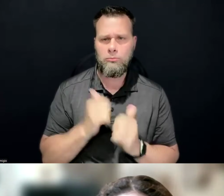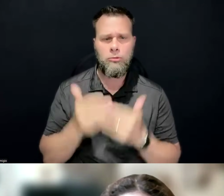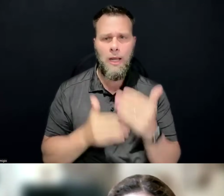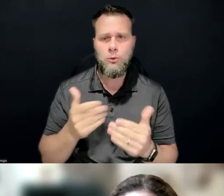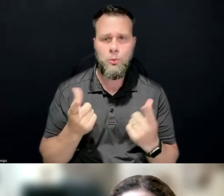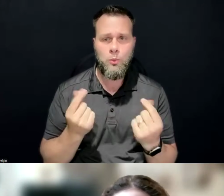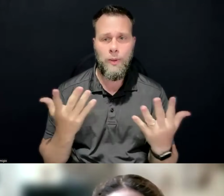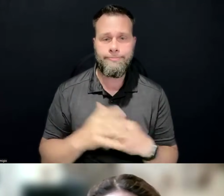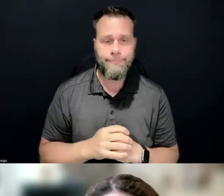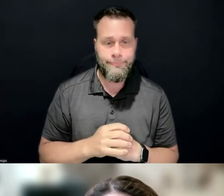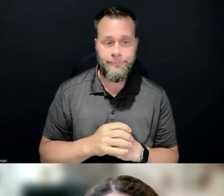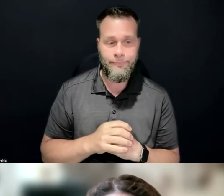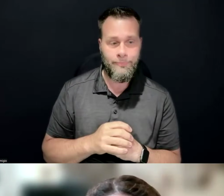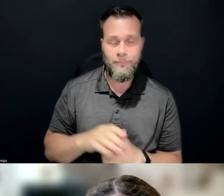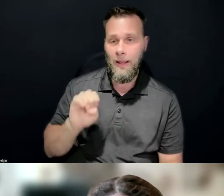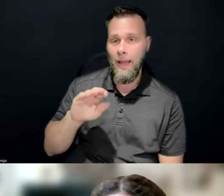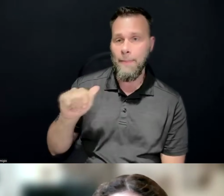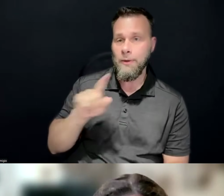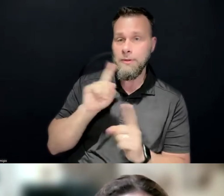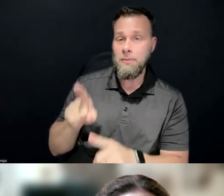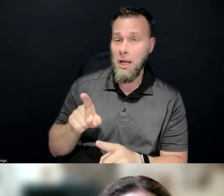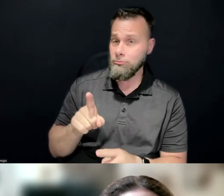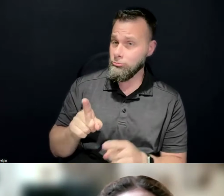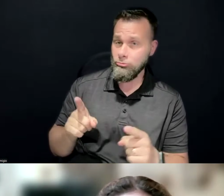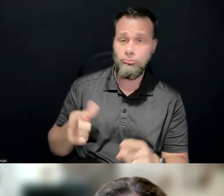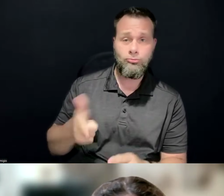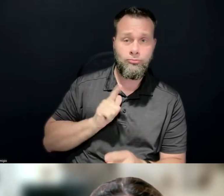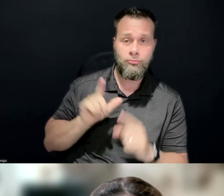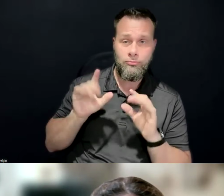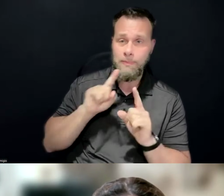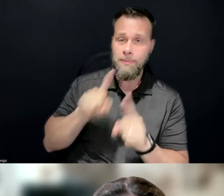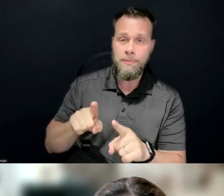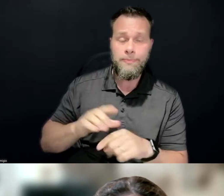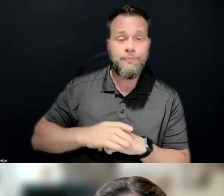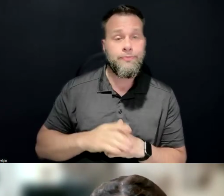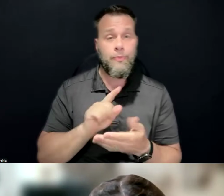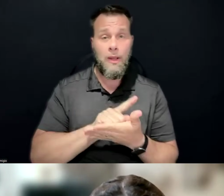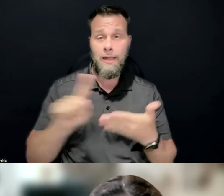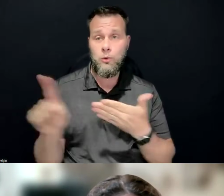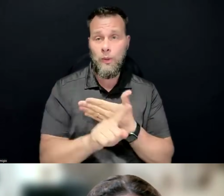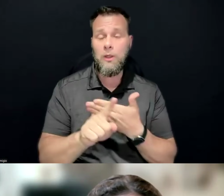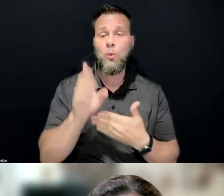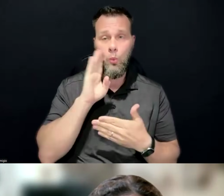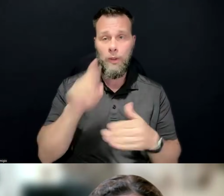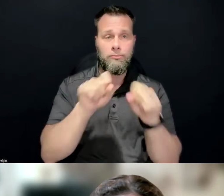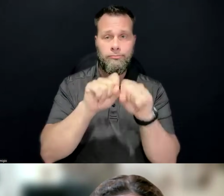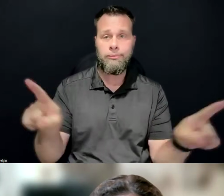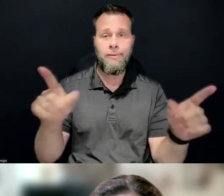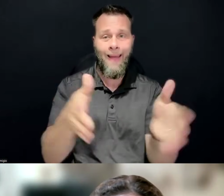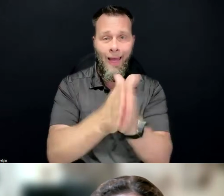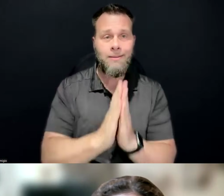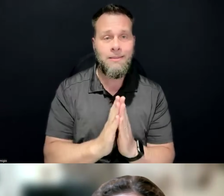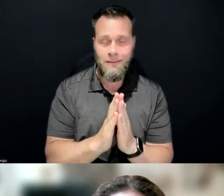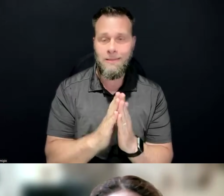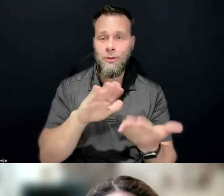Sure, I can take that. So we actually next week are releasing a call for community evaluators for this next